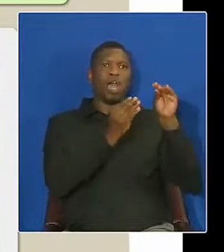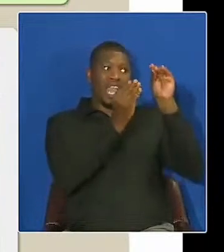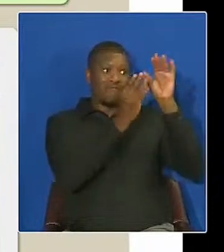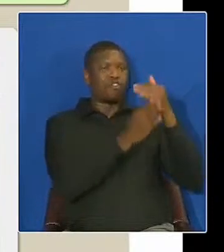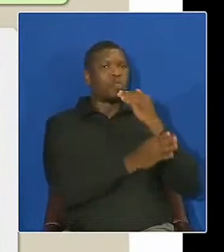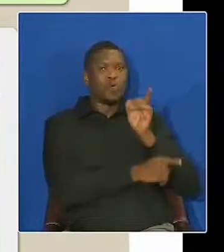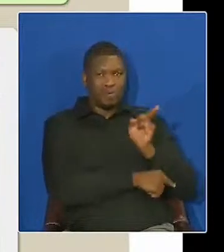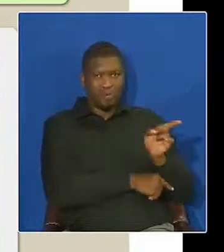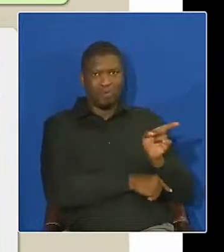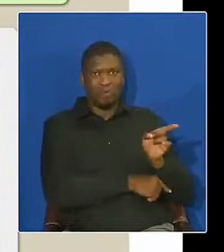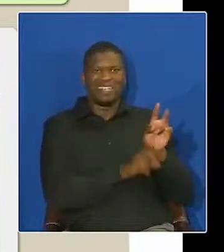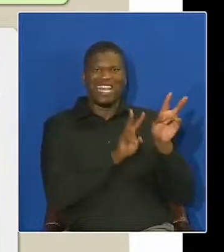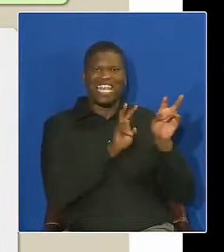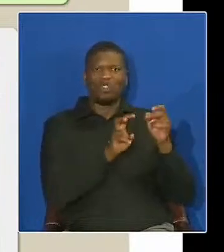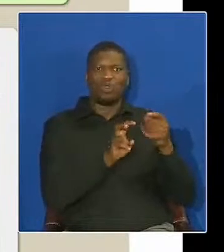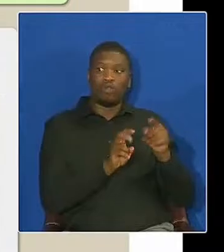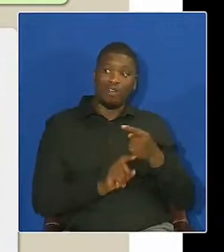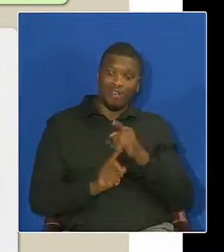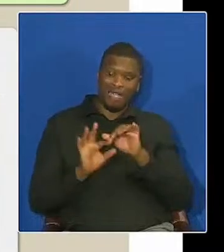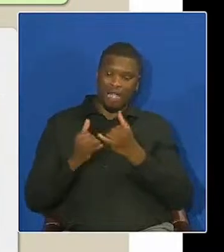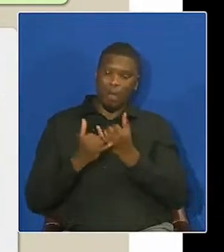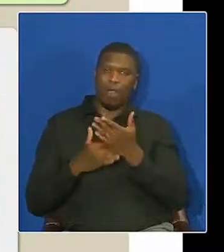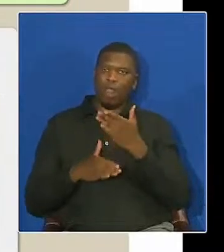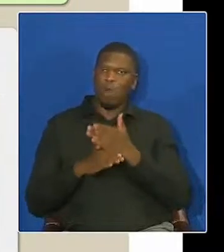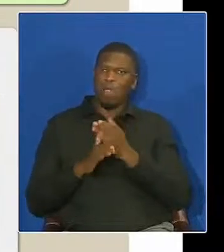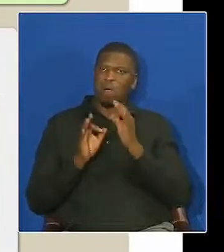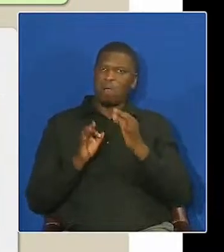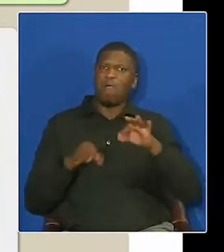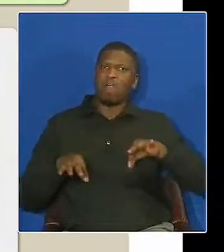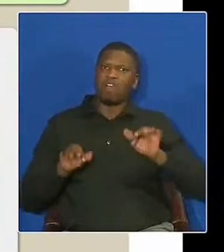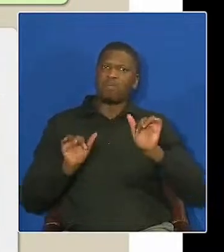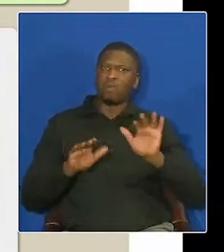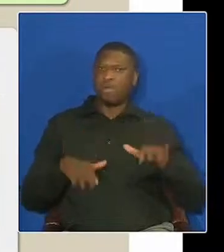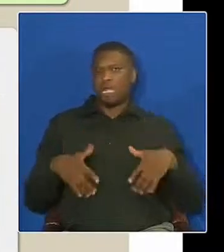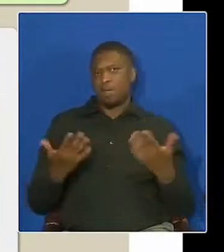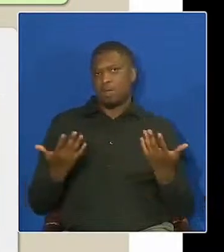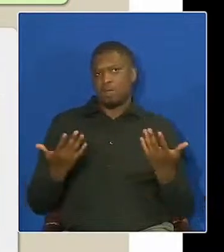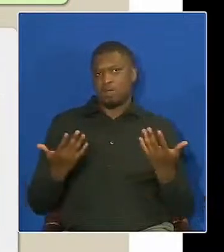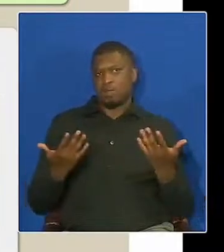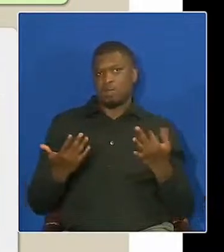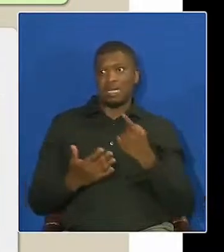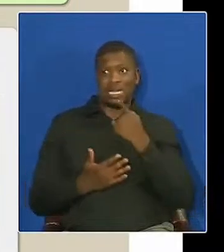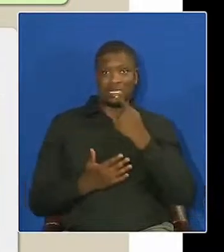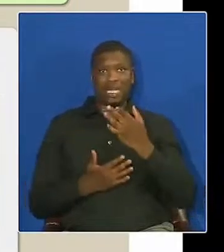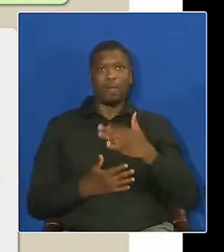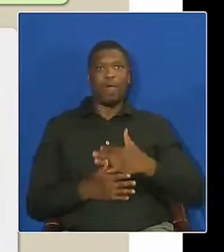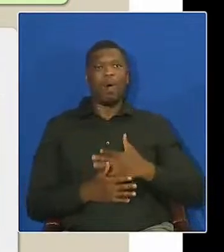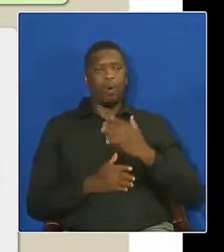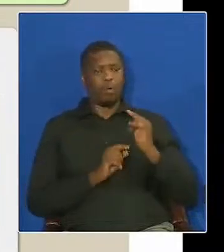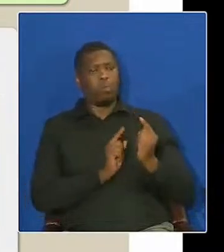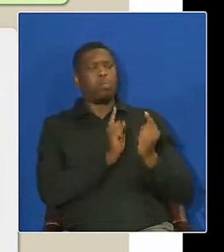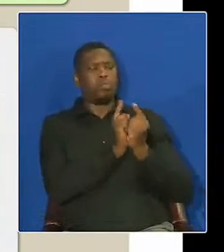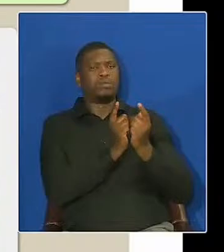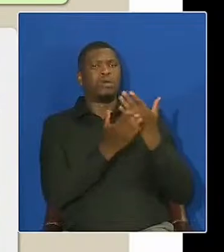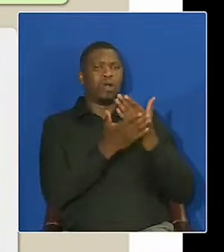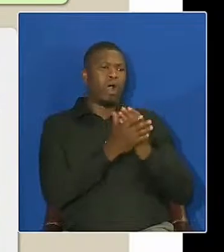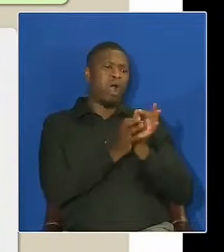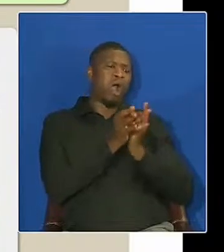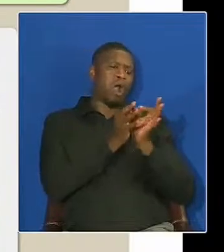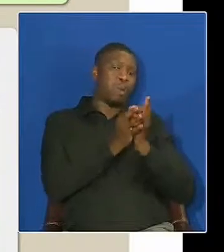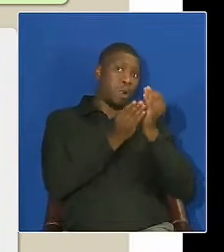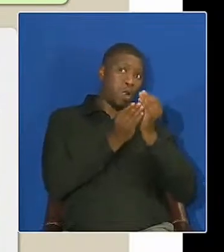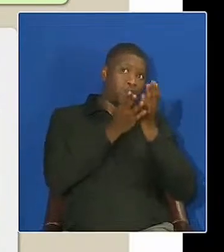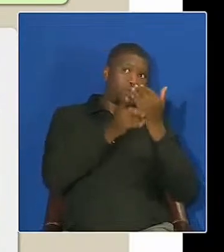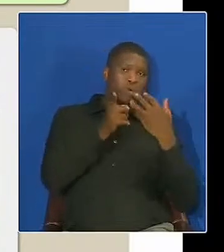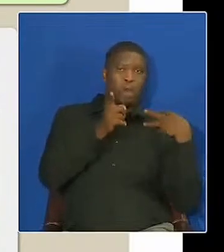him, this matter of non-performance, or rather, let me meet you and you'll explain it to the minister.